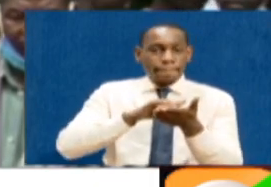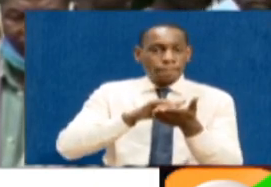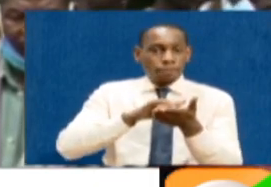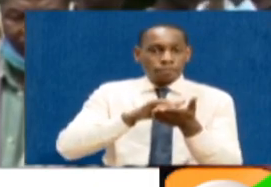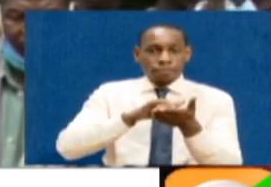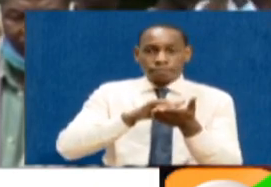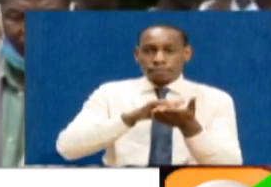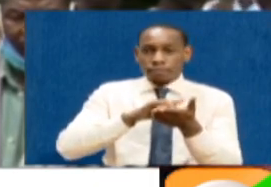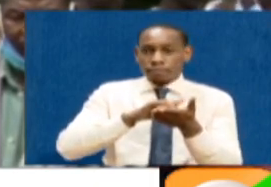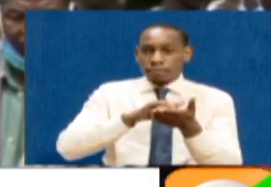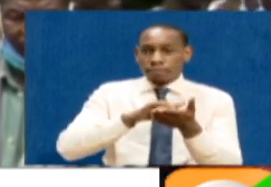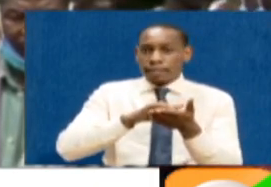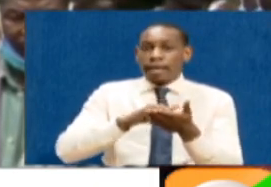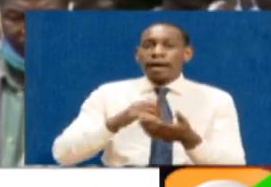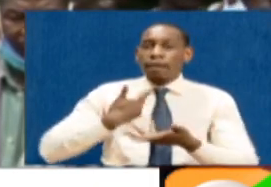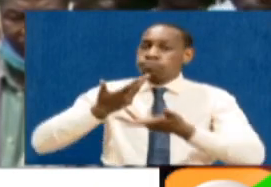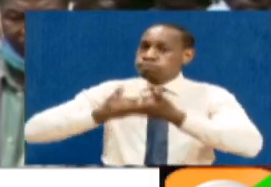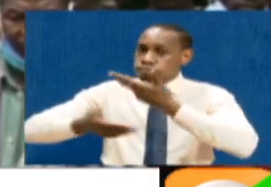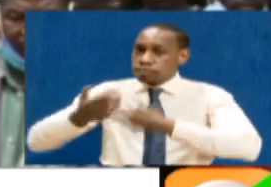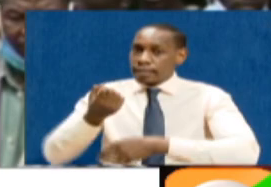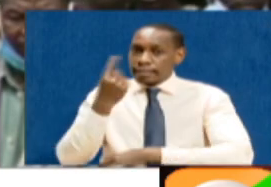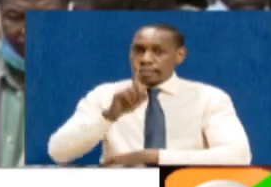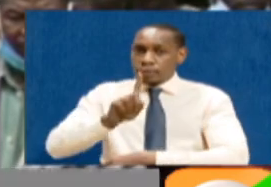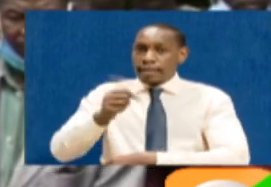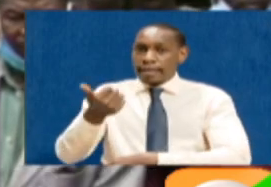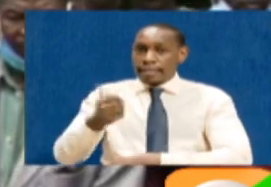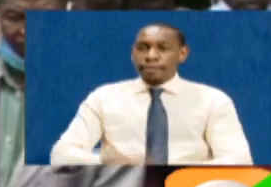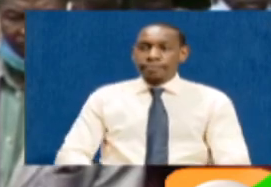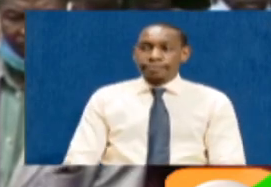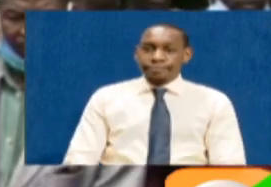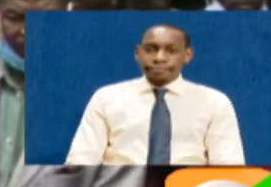na niombe kwamba waweze kuelewana